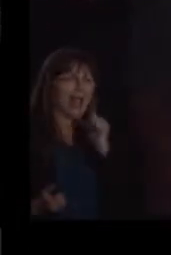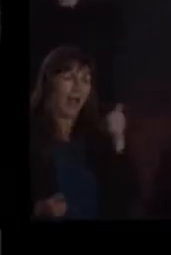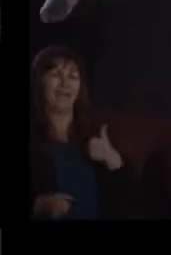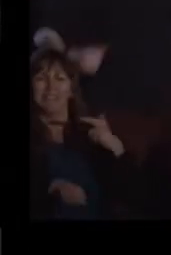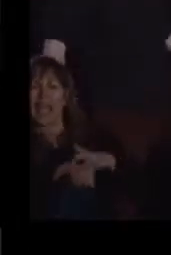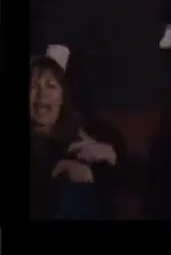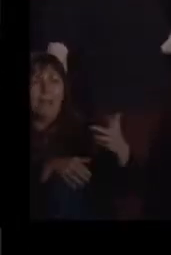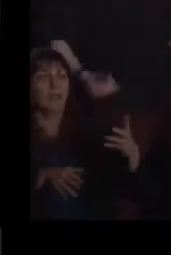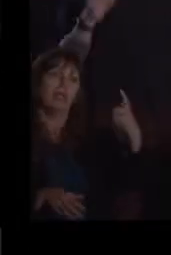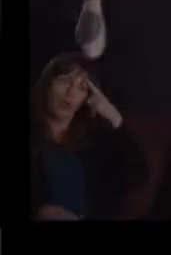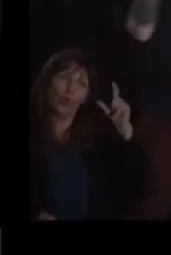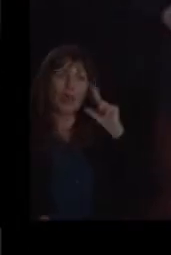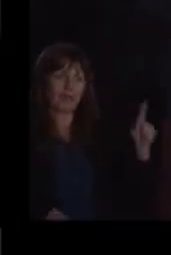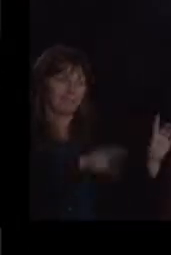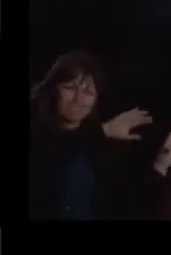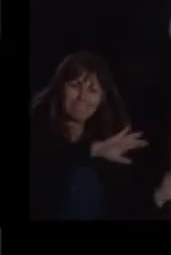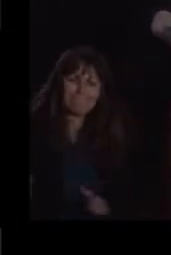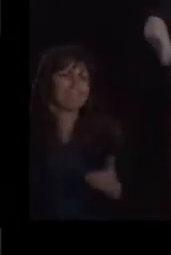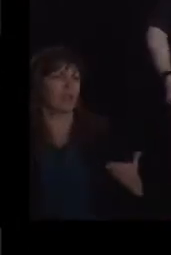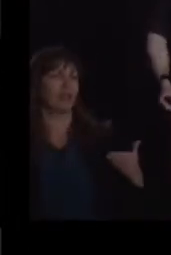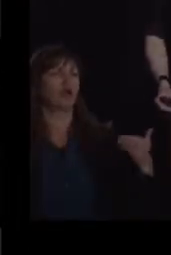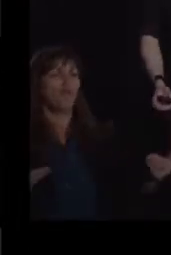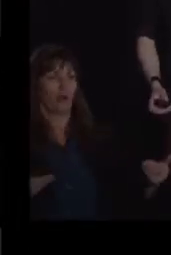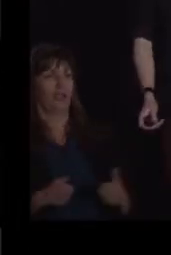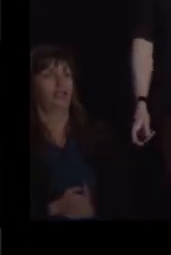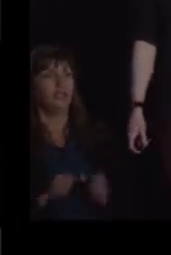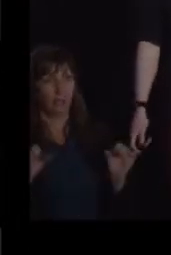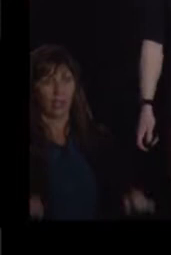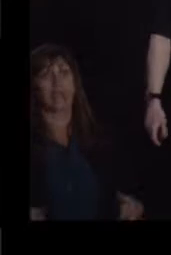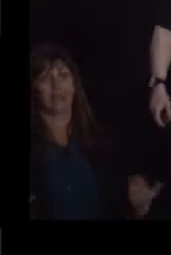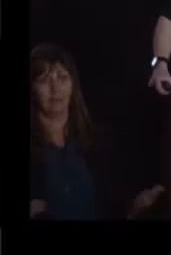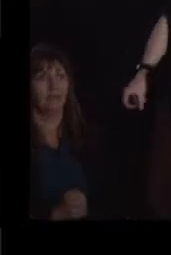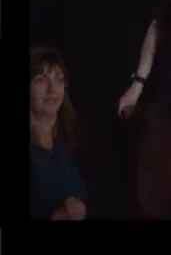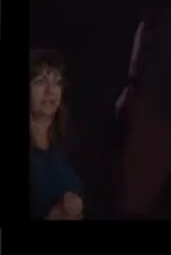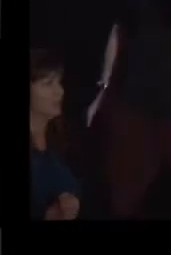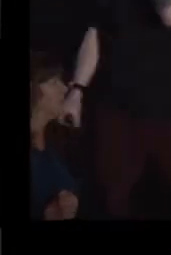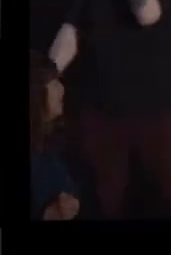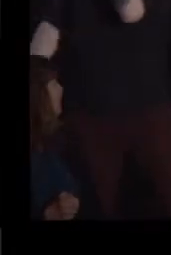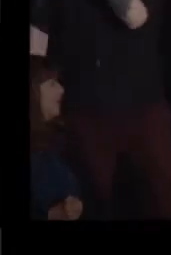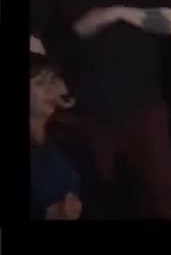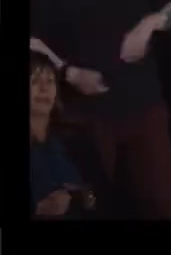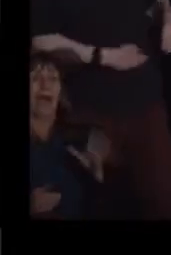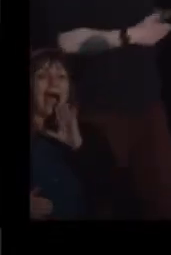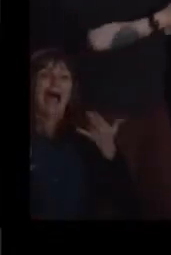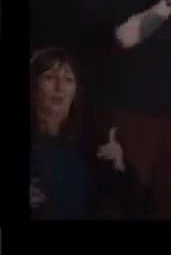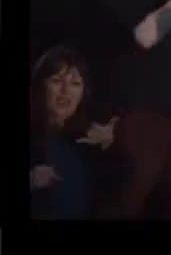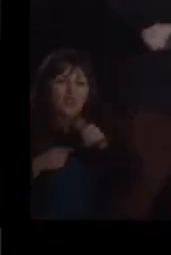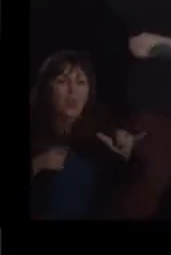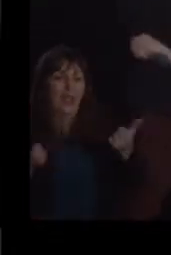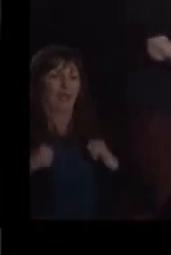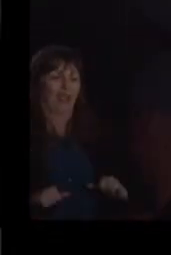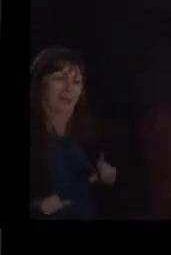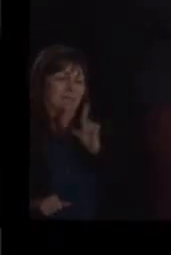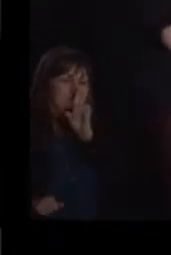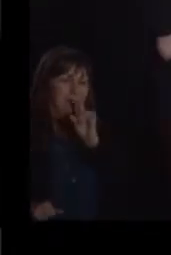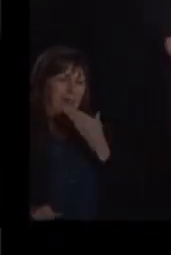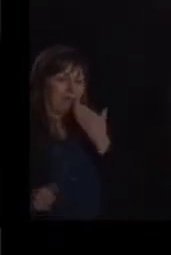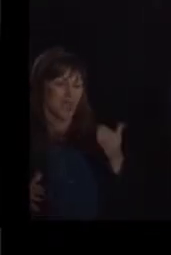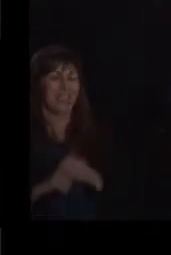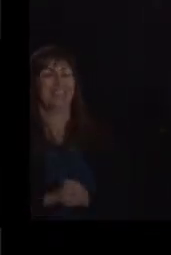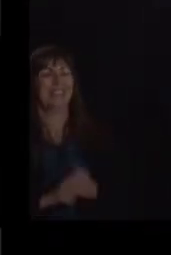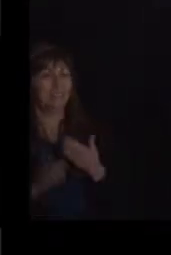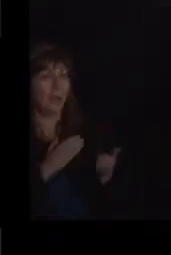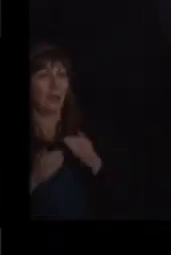like kick the shit out of them and just go forward. Sorry for doing a swear. I don't like doing a swear. I'm trying to be good. Right, so that's